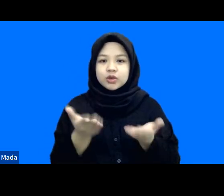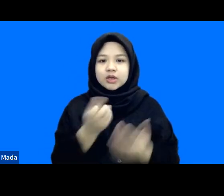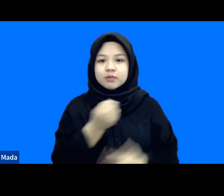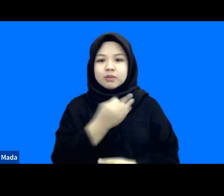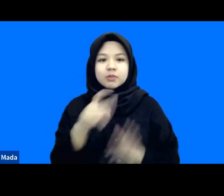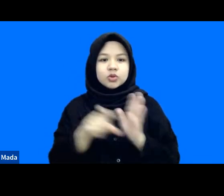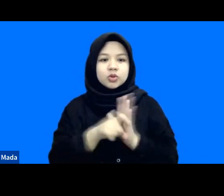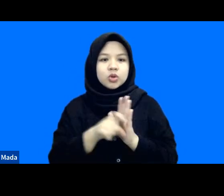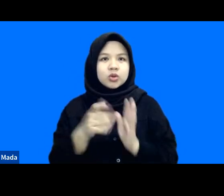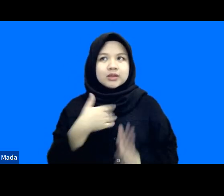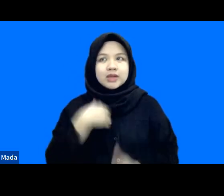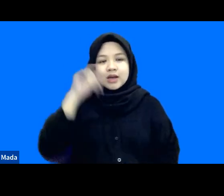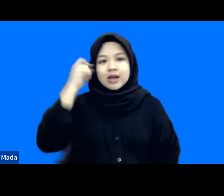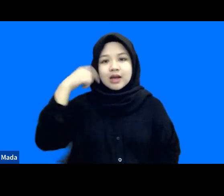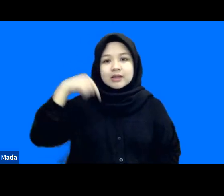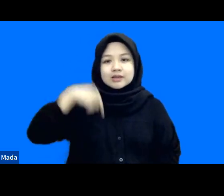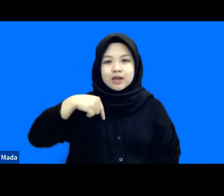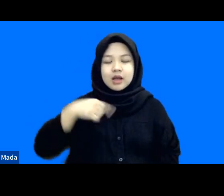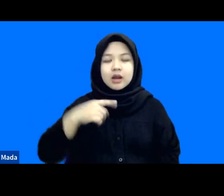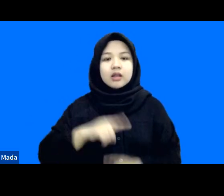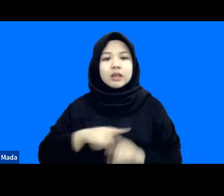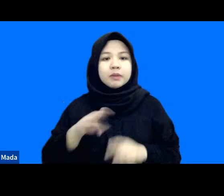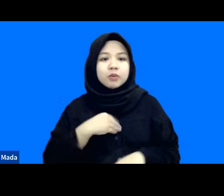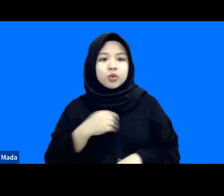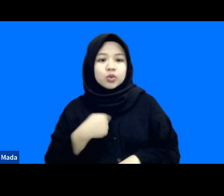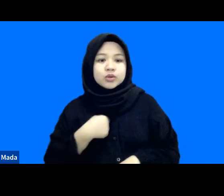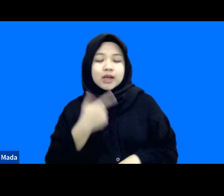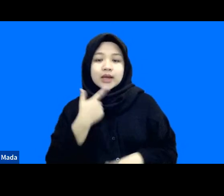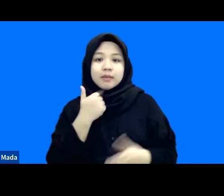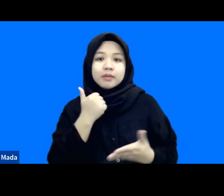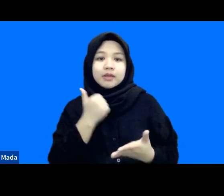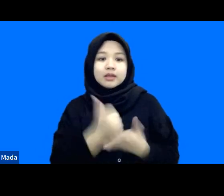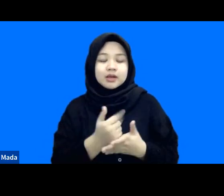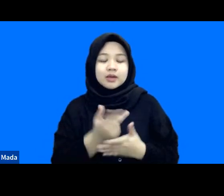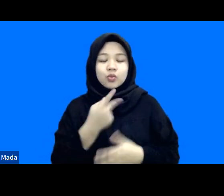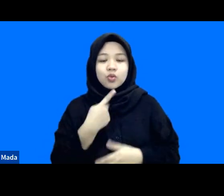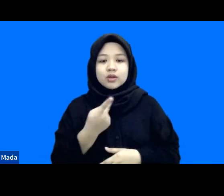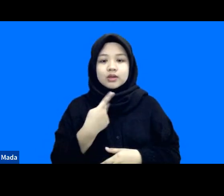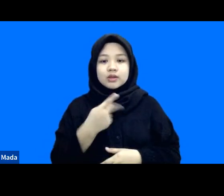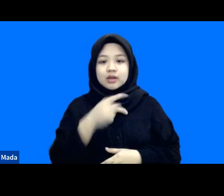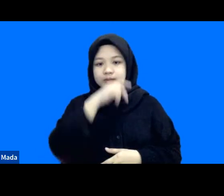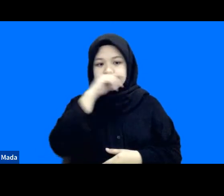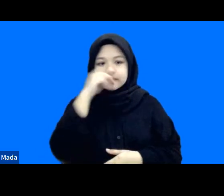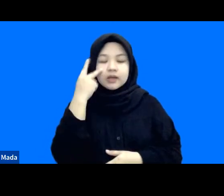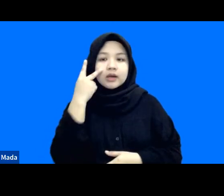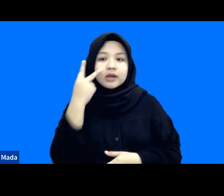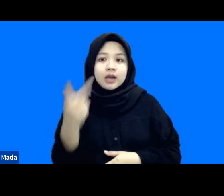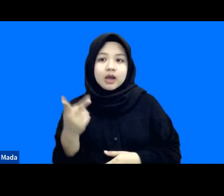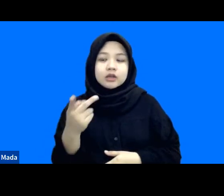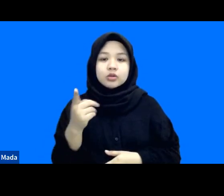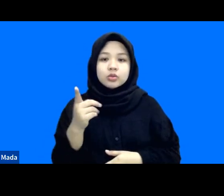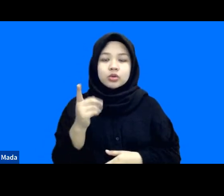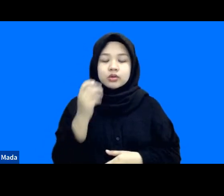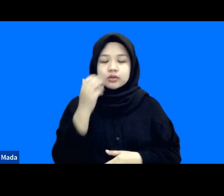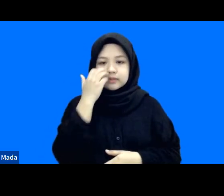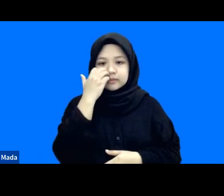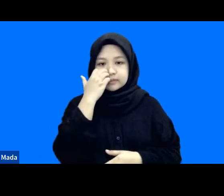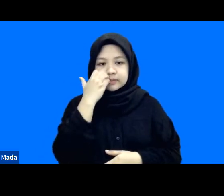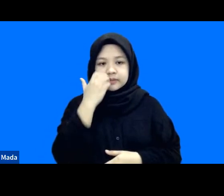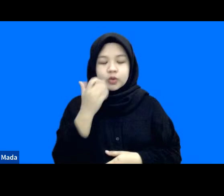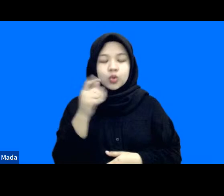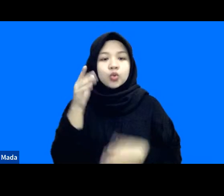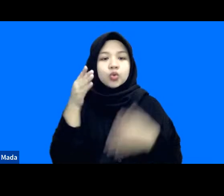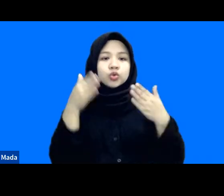highlight here the role of parents, especially during school closure, and how we really tried to